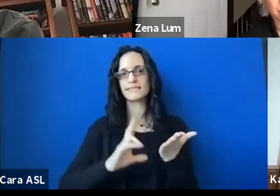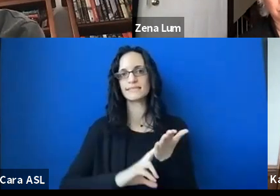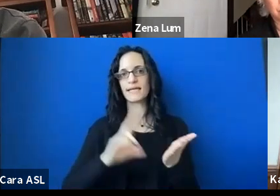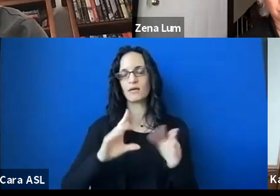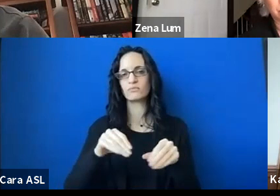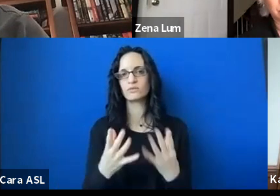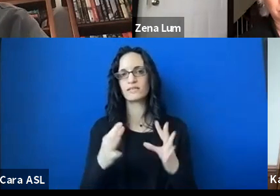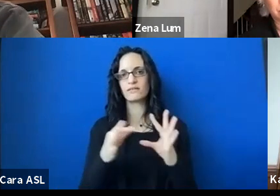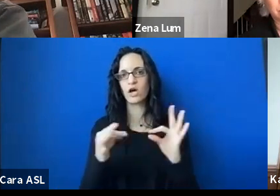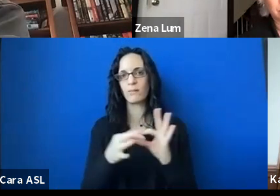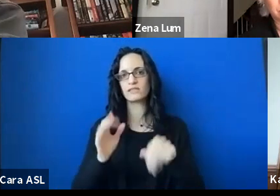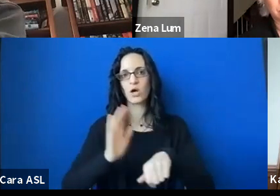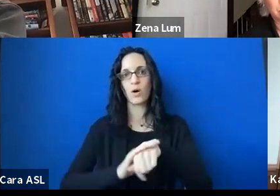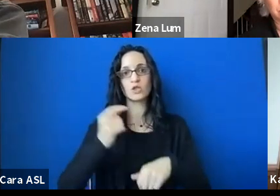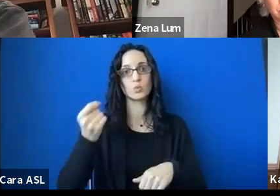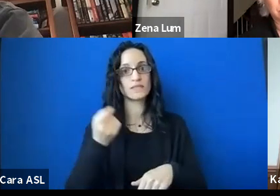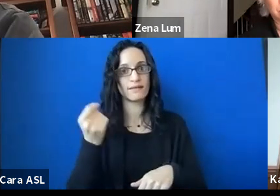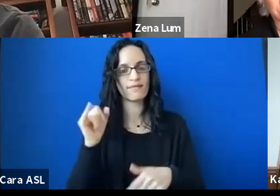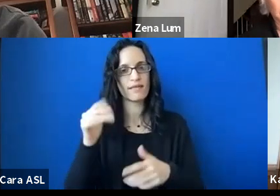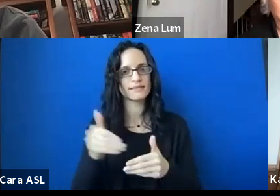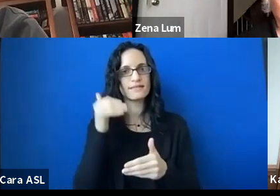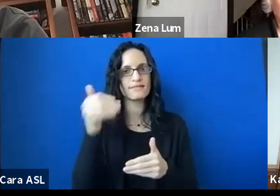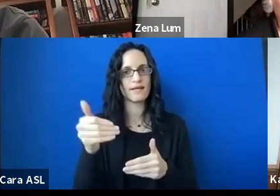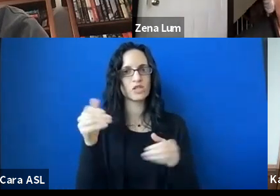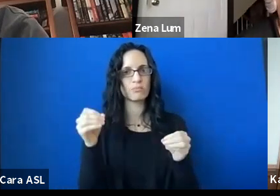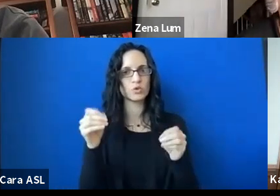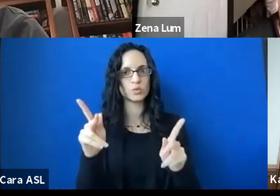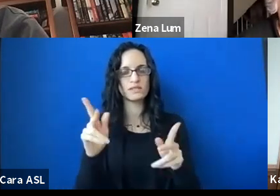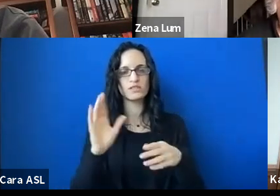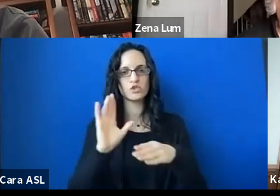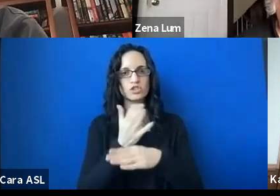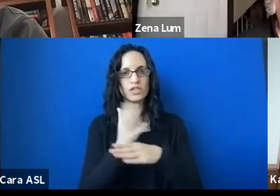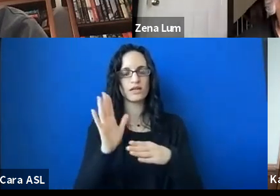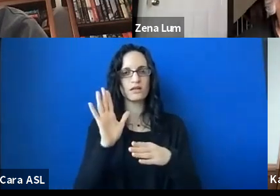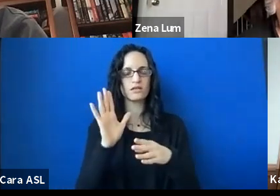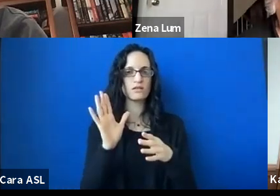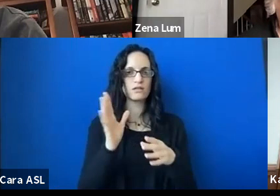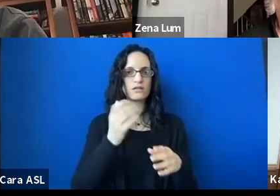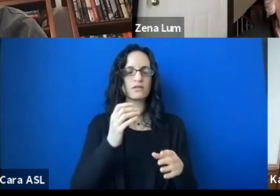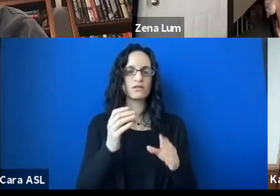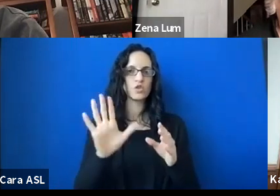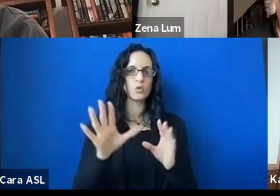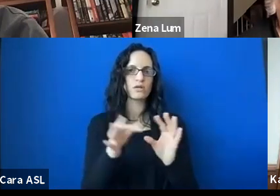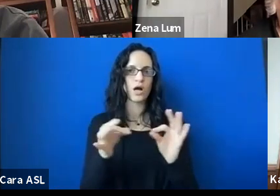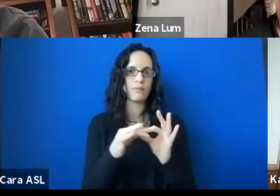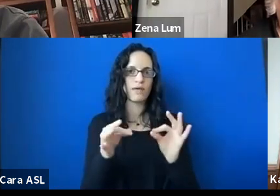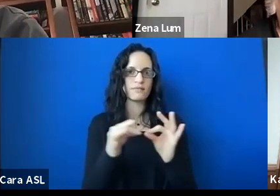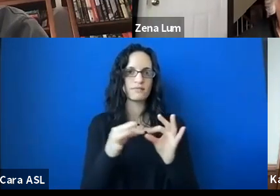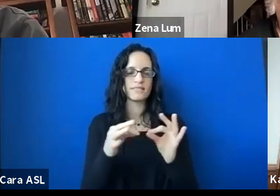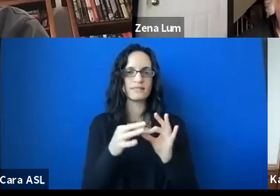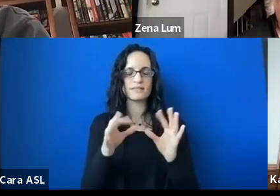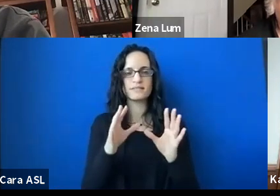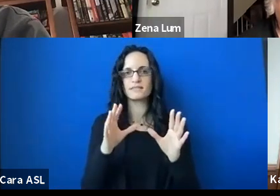comments on Tuesday. That will be the next opportunity to share verbal comments. But as always, you